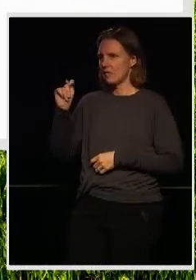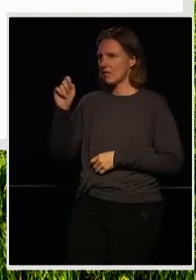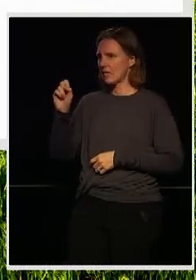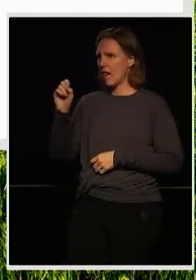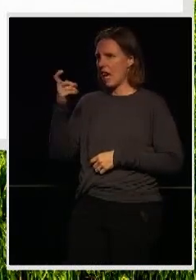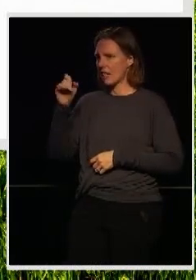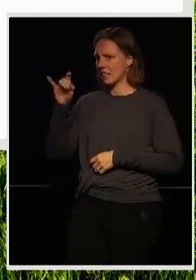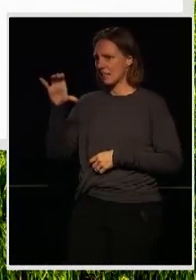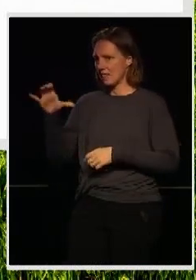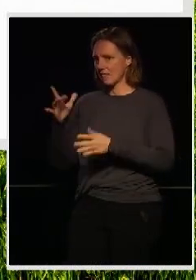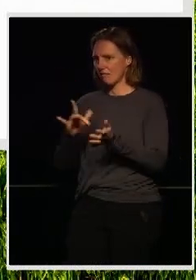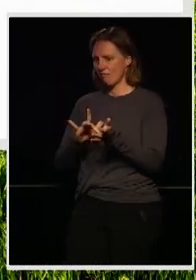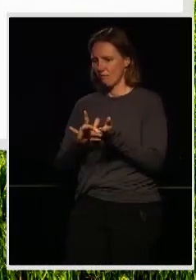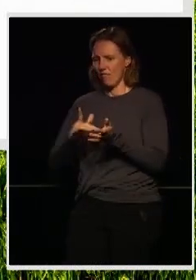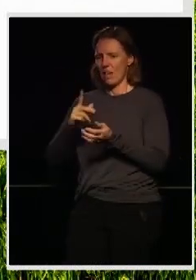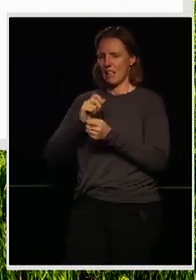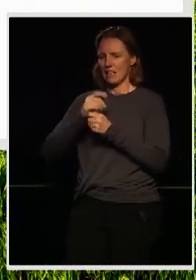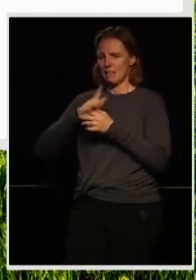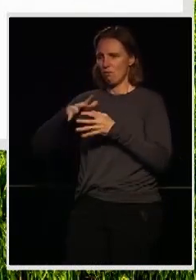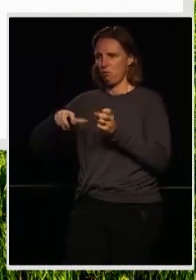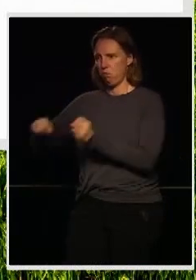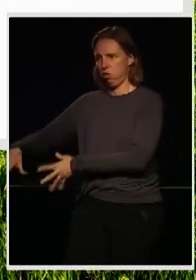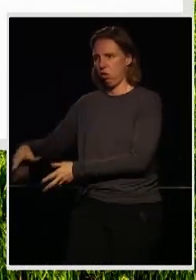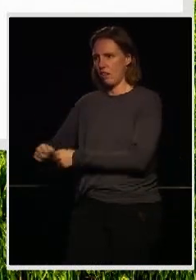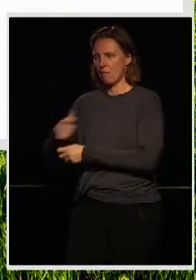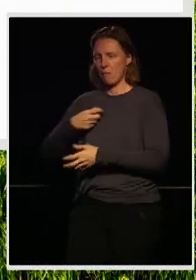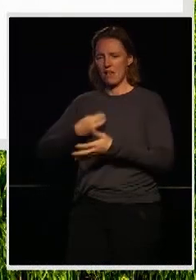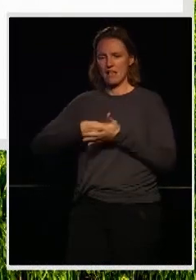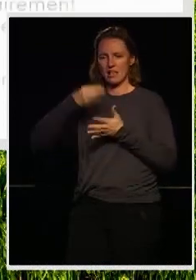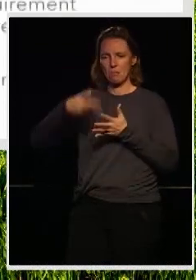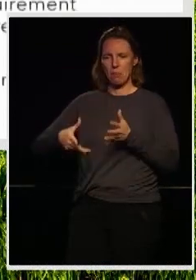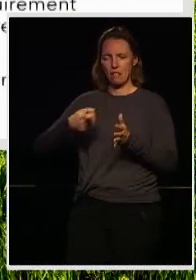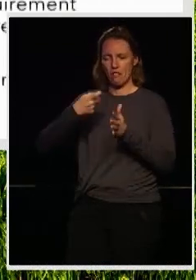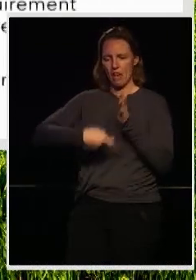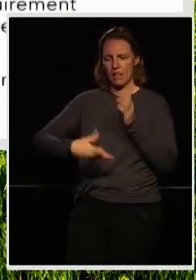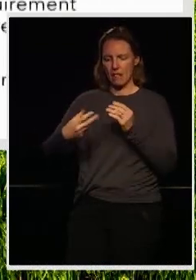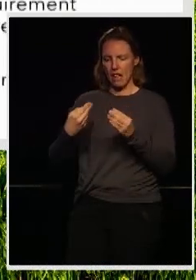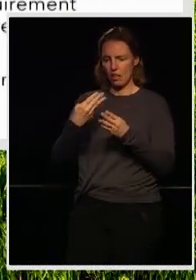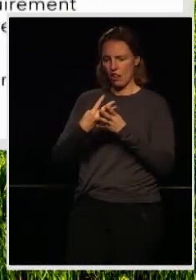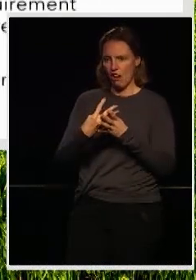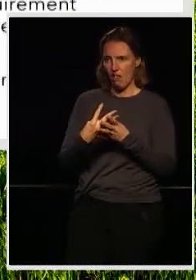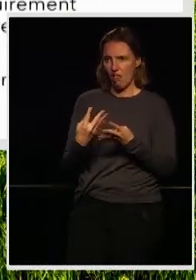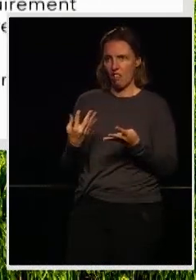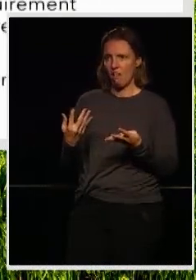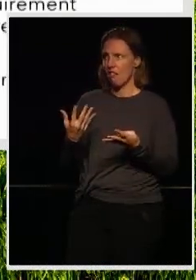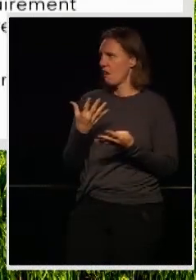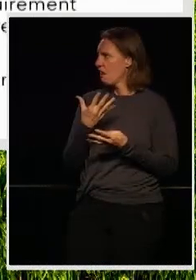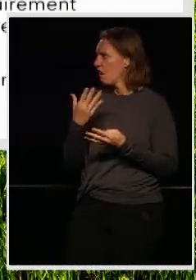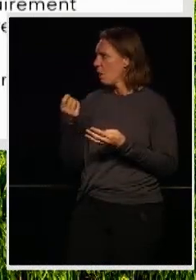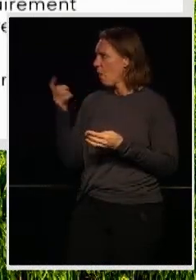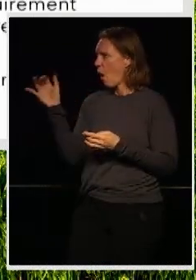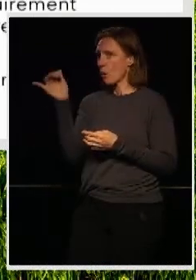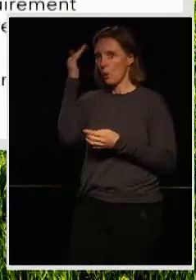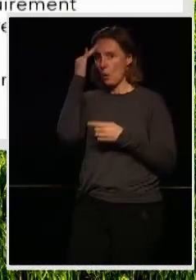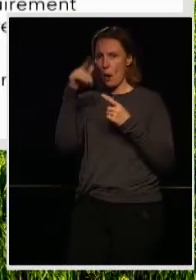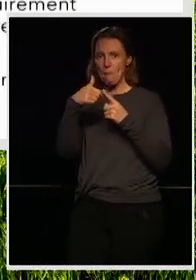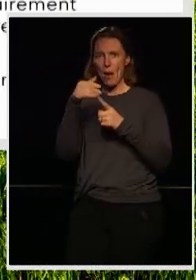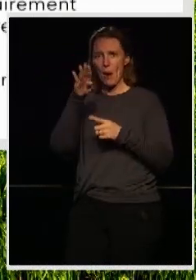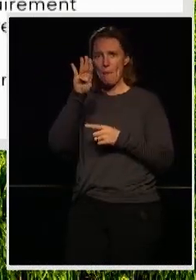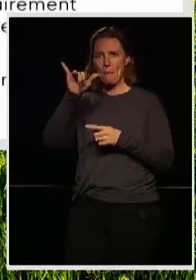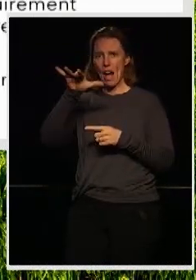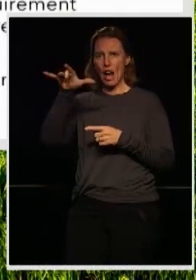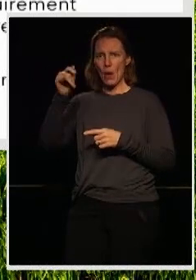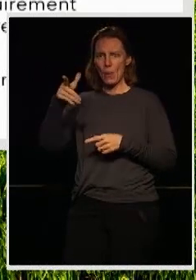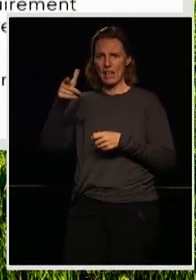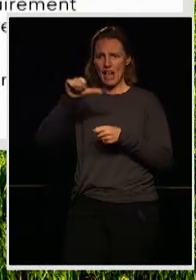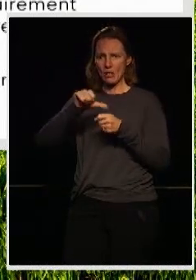which again can result in expensive fines and imprisonment. We also know about biogas